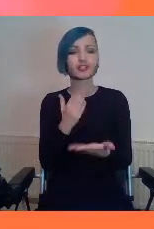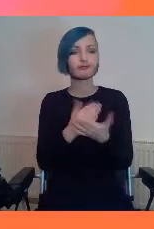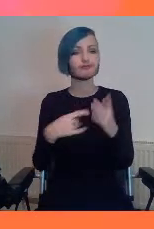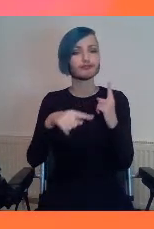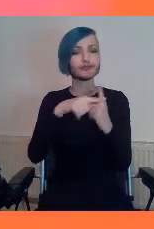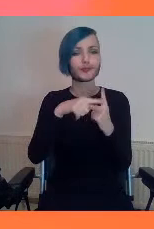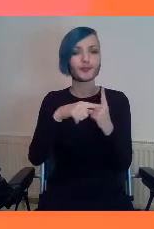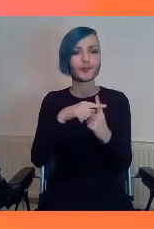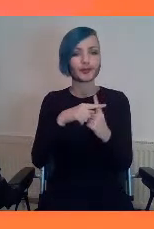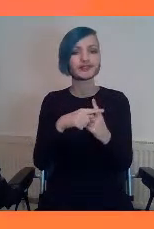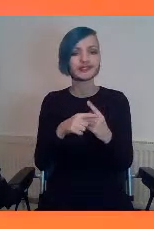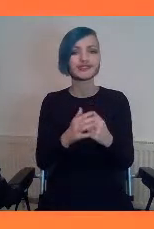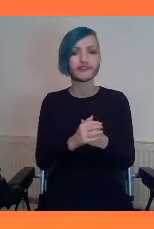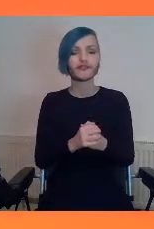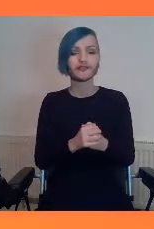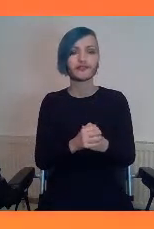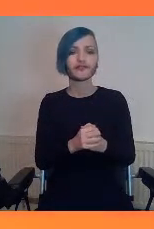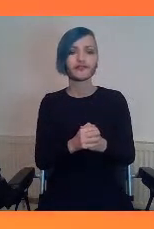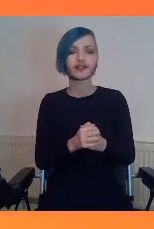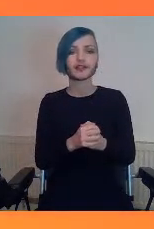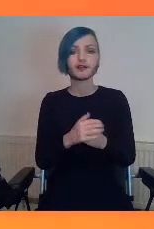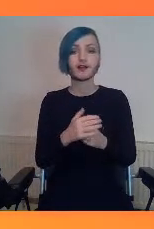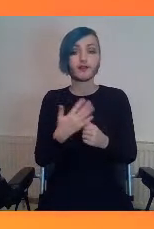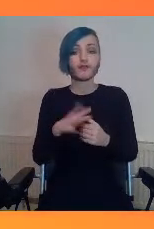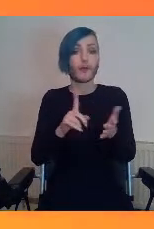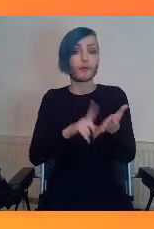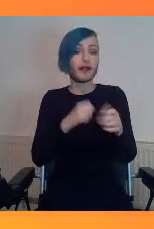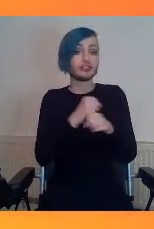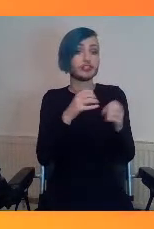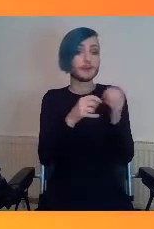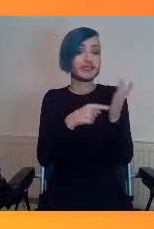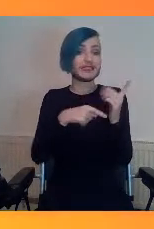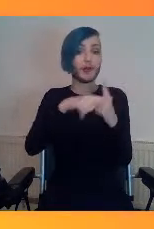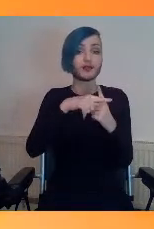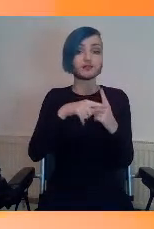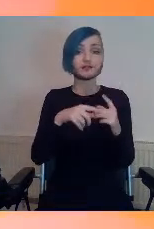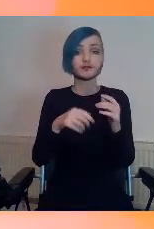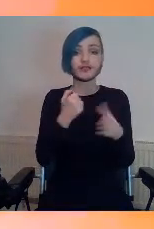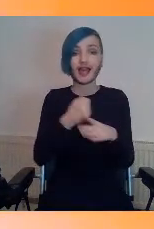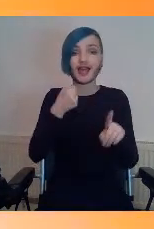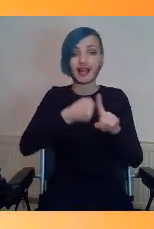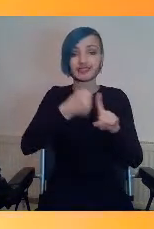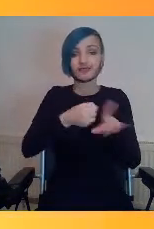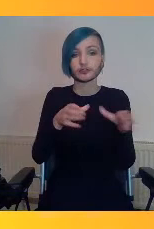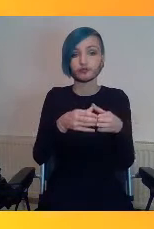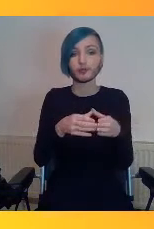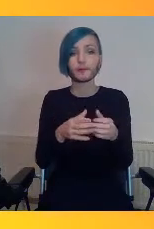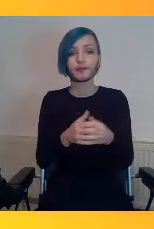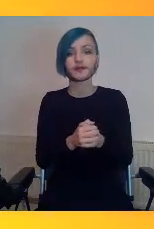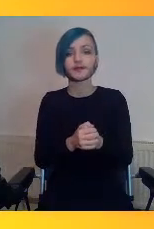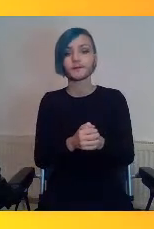plus activists, and I think it's we've got a sort of map of Poland on which all these towns